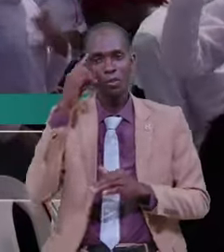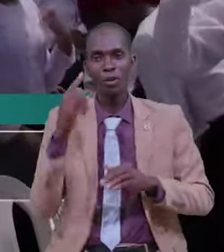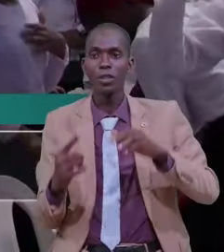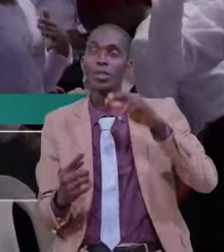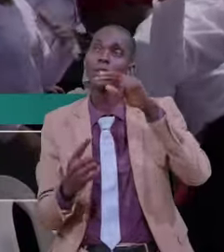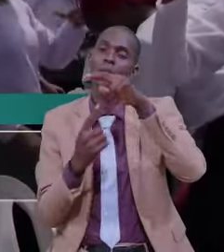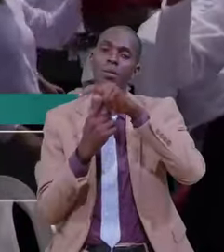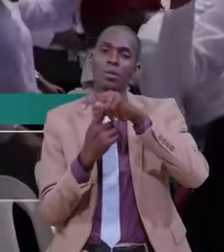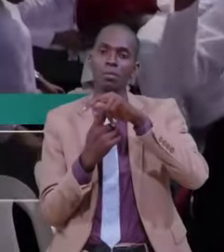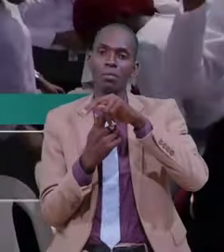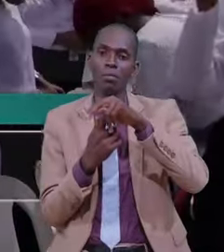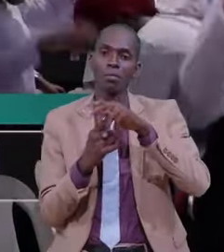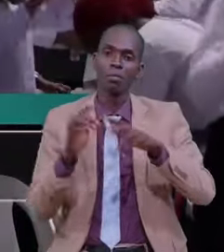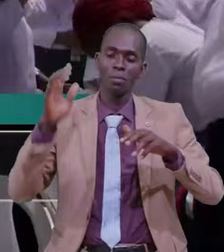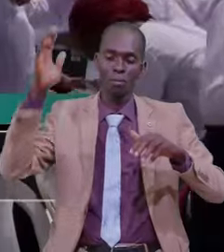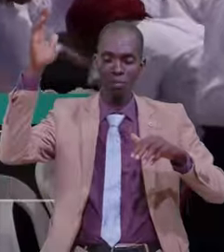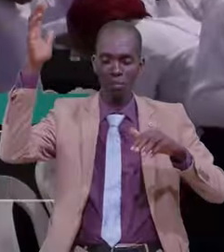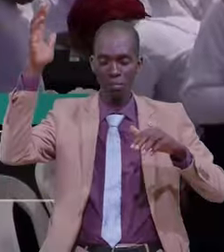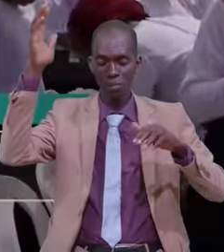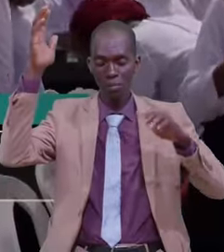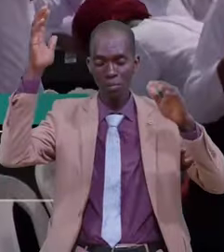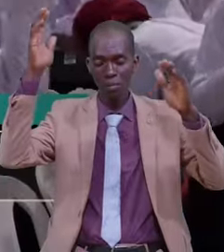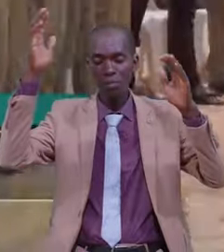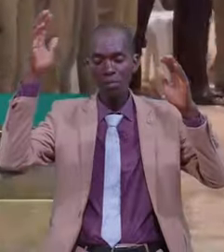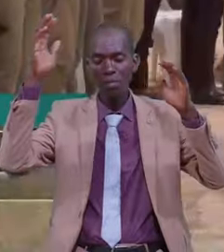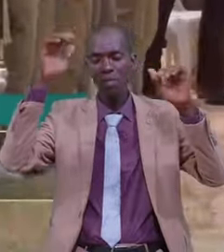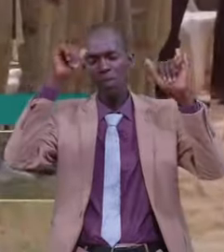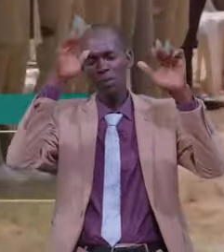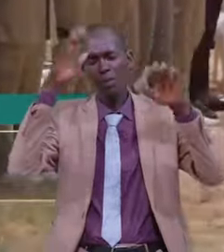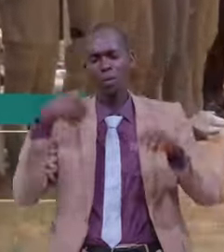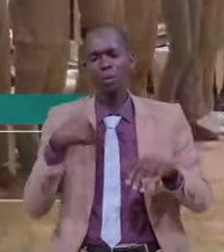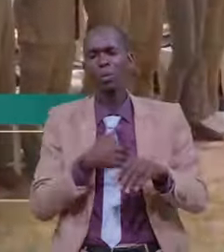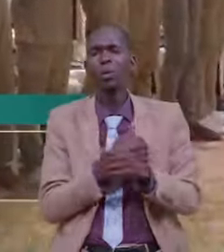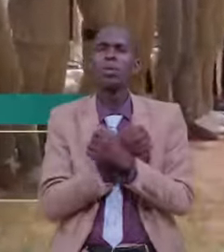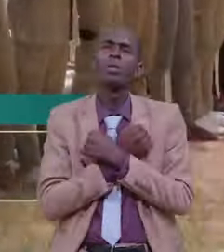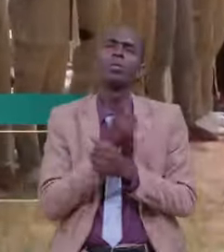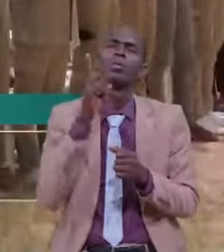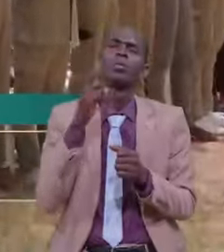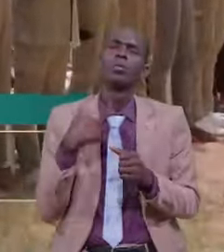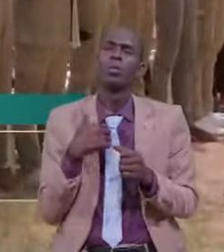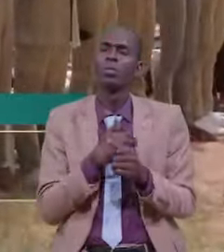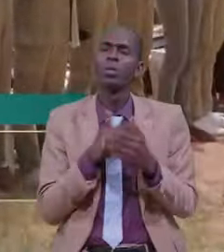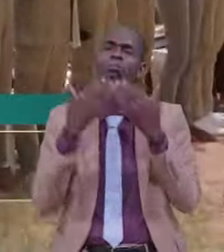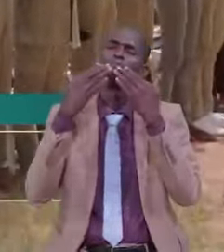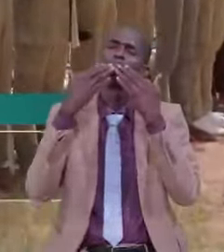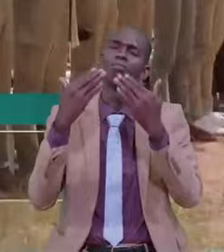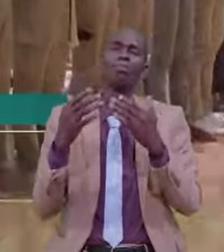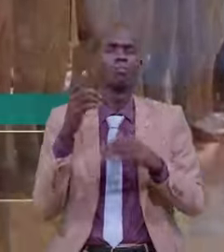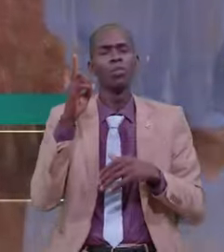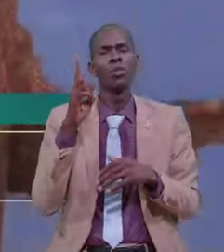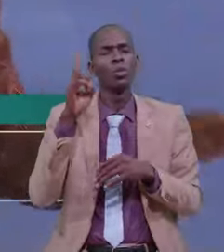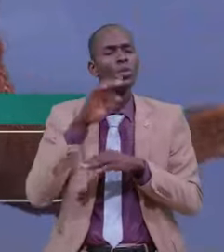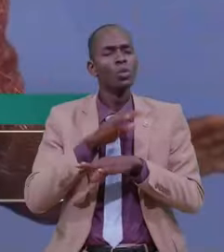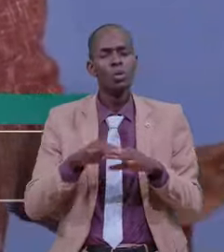Raise up your hand. Father, we love you. We thank you. You do not count anyone